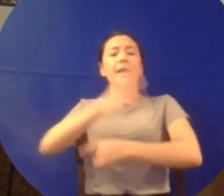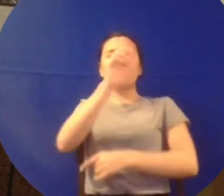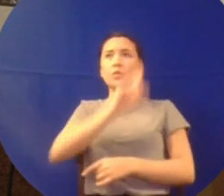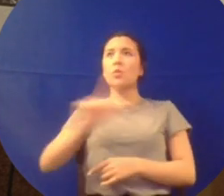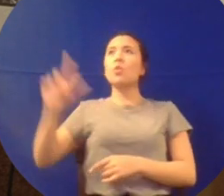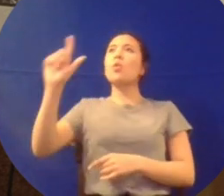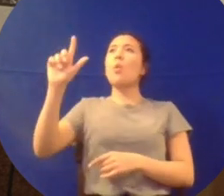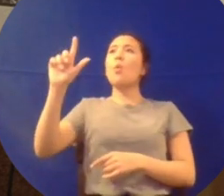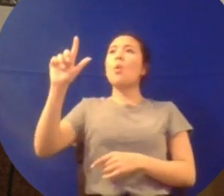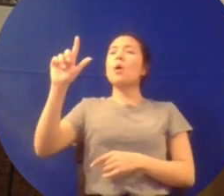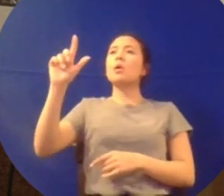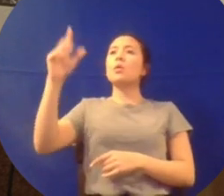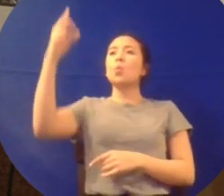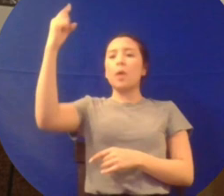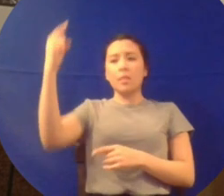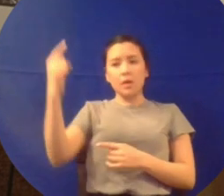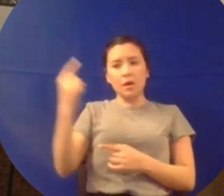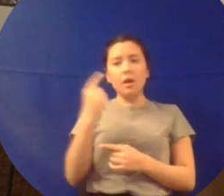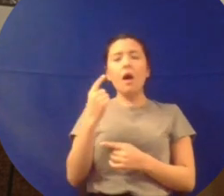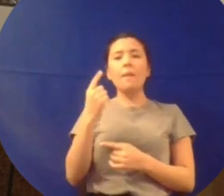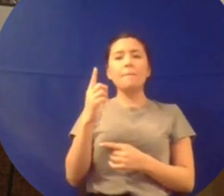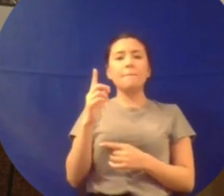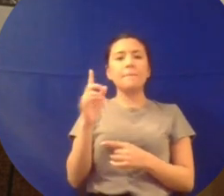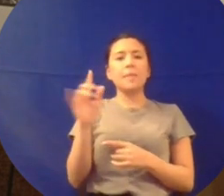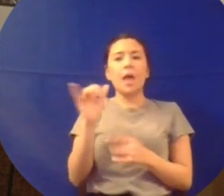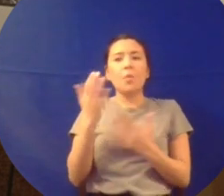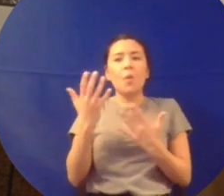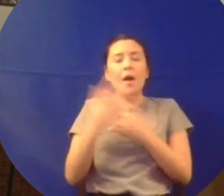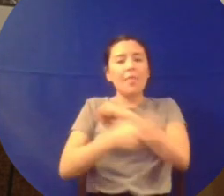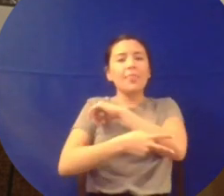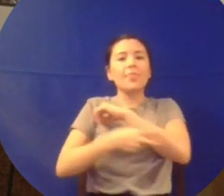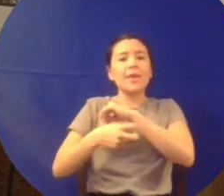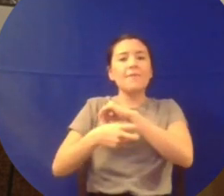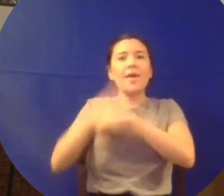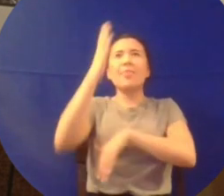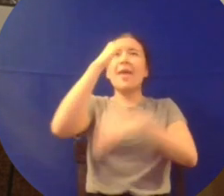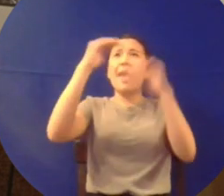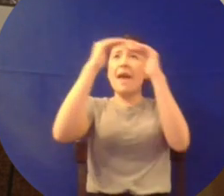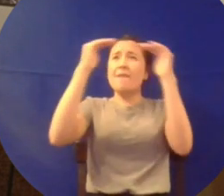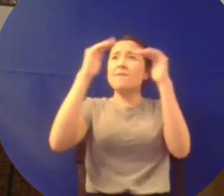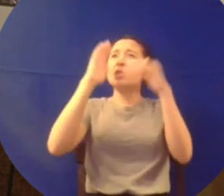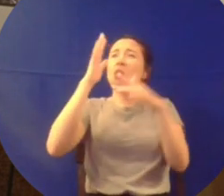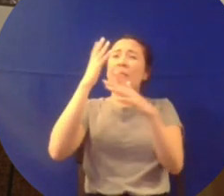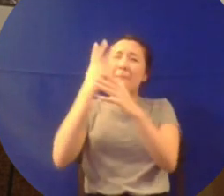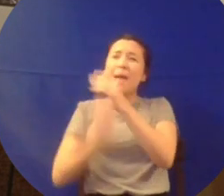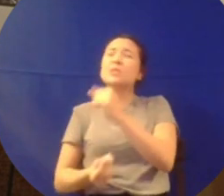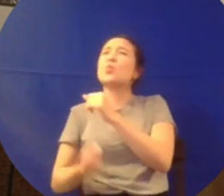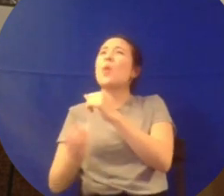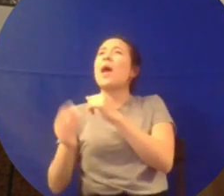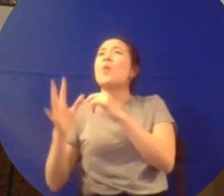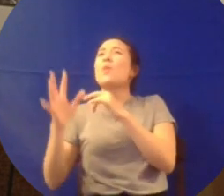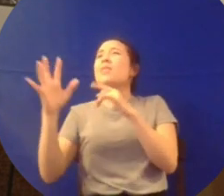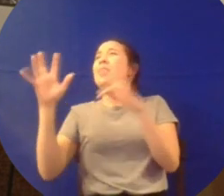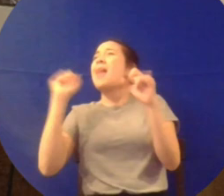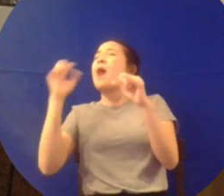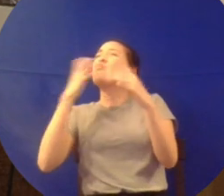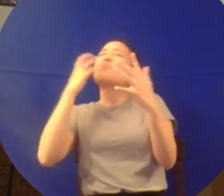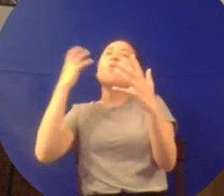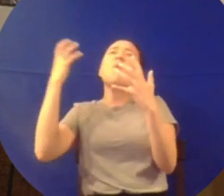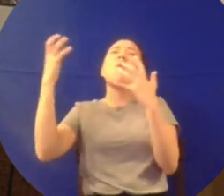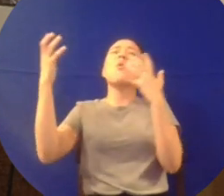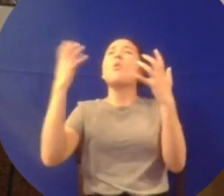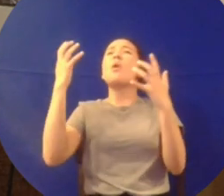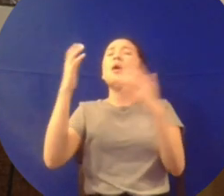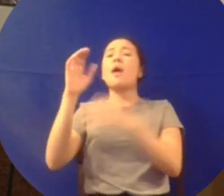thief, and then the heavens will pass away with a mighty roar, and the elements will be